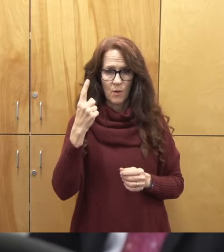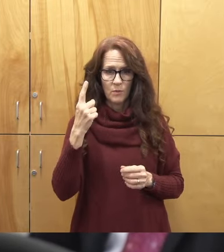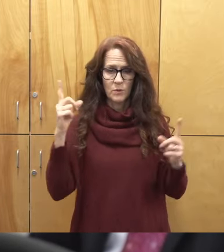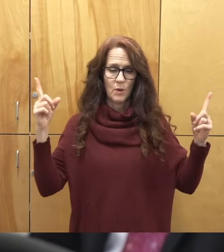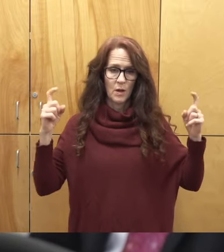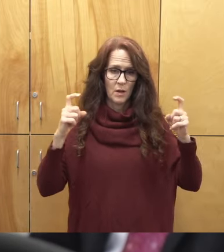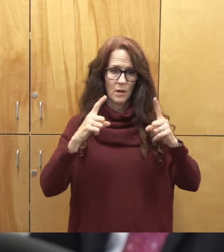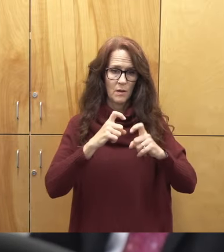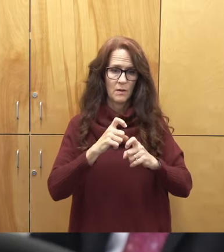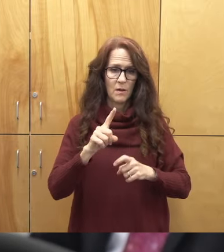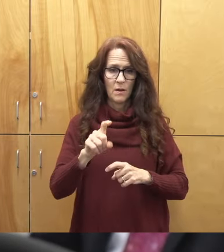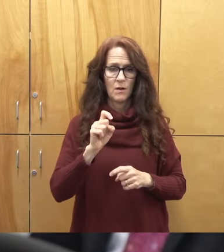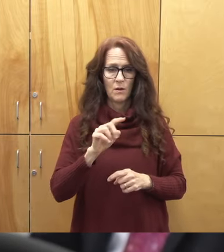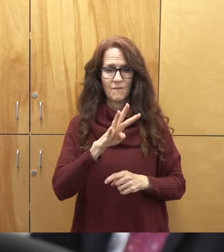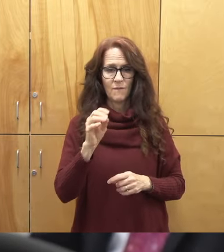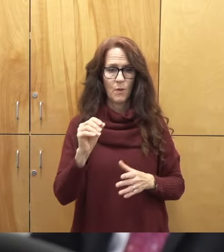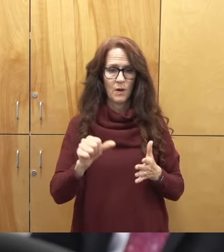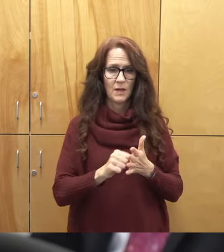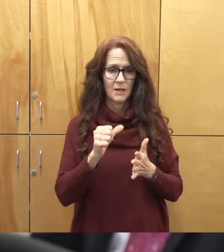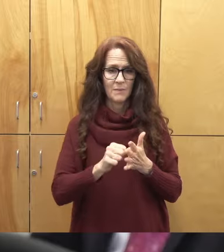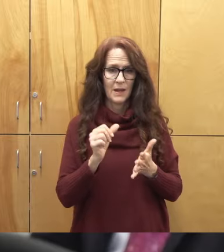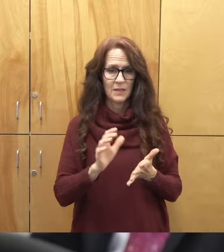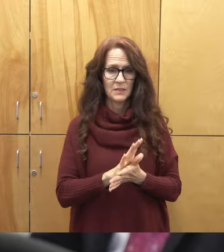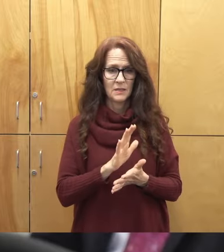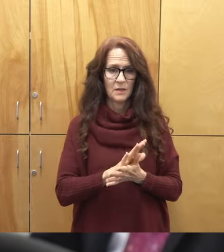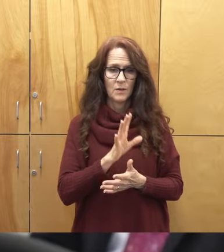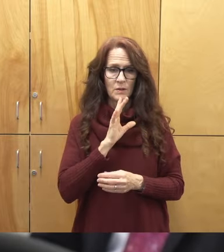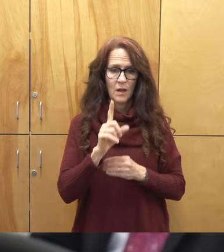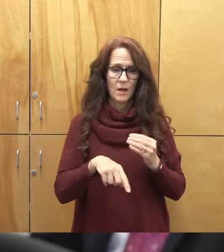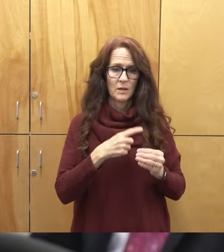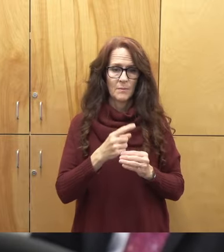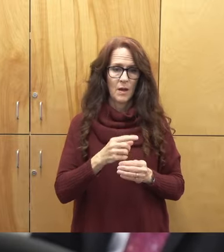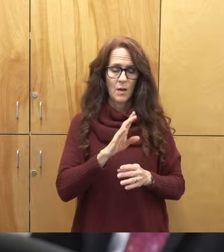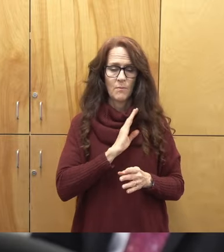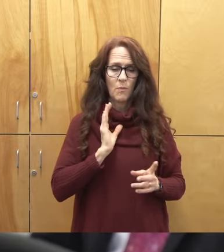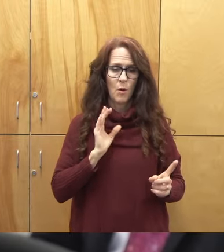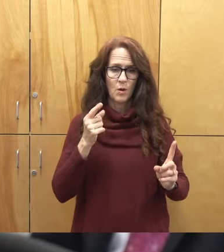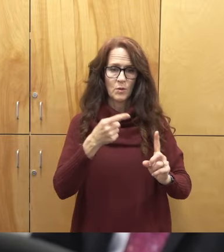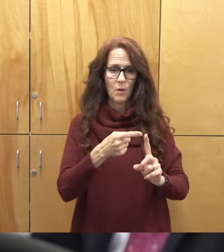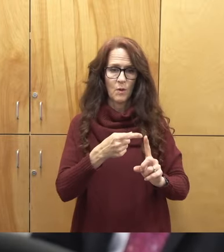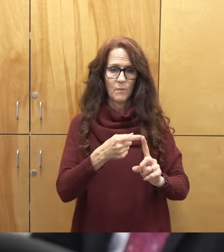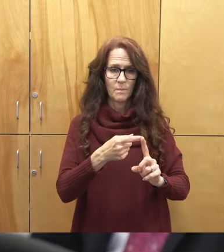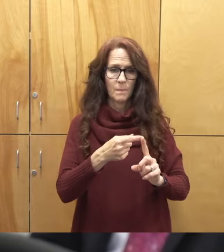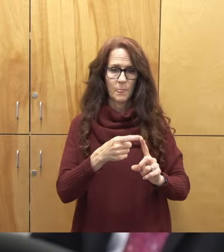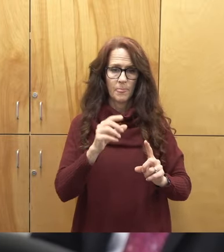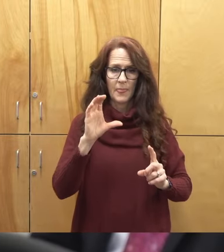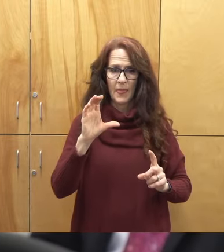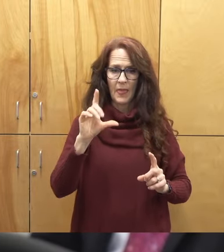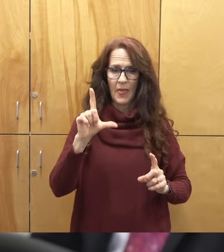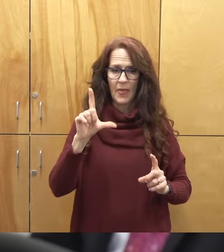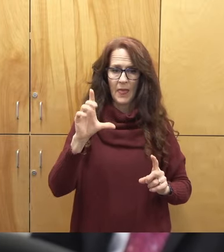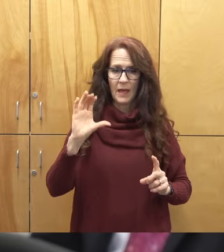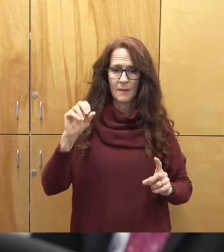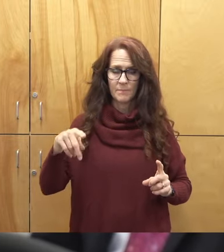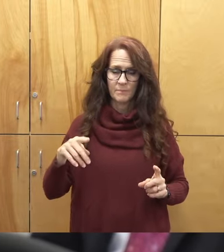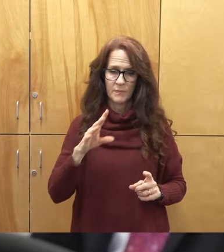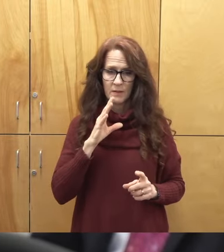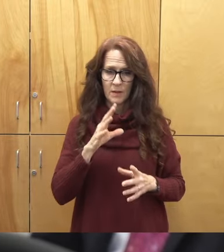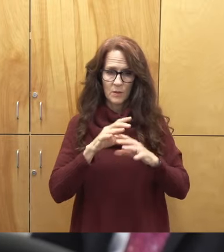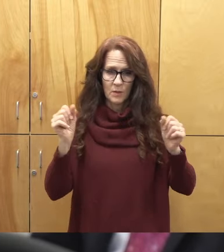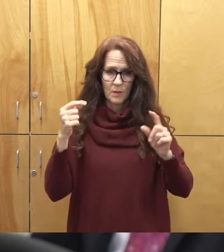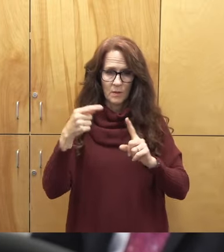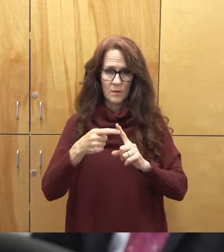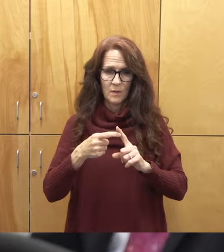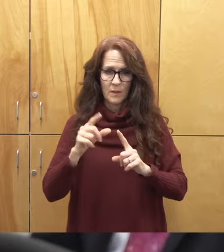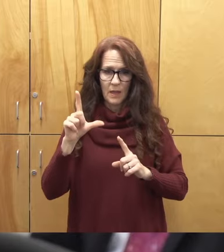complex 140-page document, where when we talk about board goals, we are talking about the LCAP. When we talk about superintendent's goals,